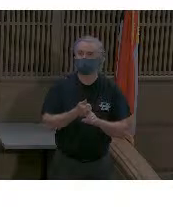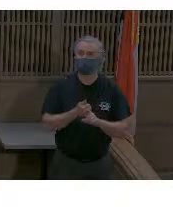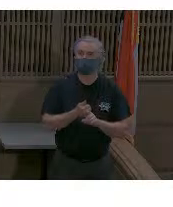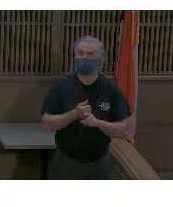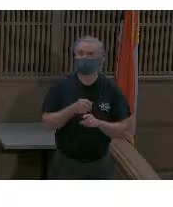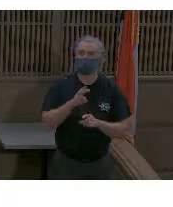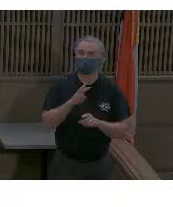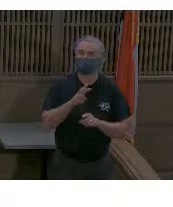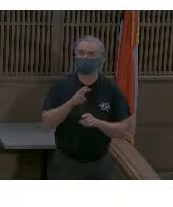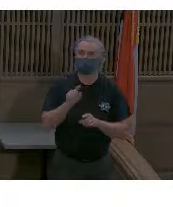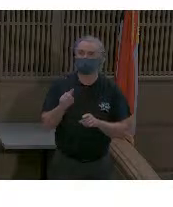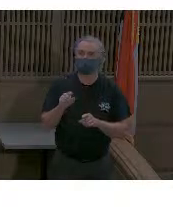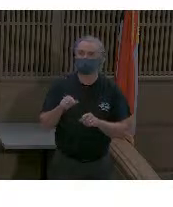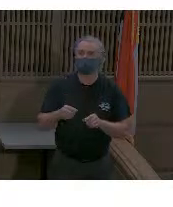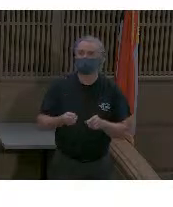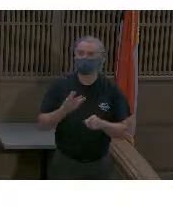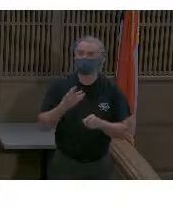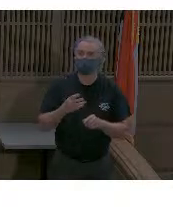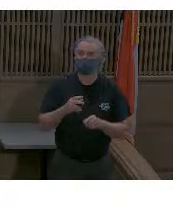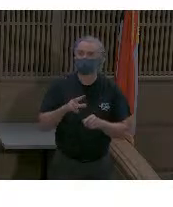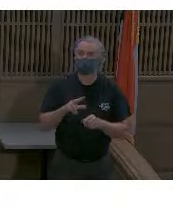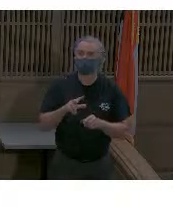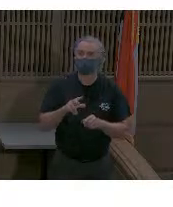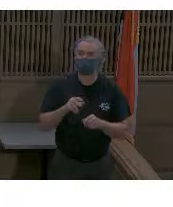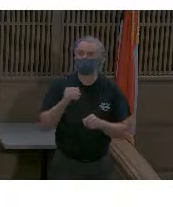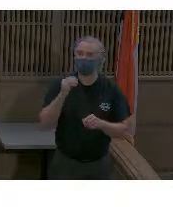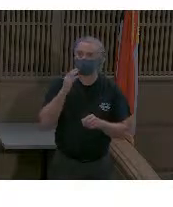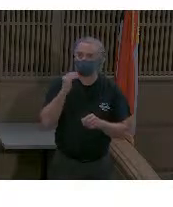61 whites, 3 Latino, 2 Asian,